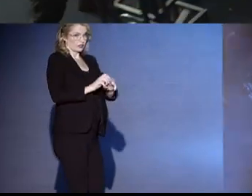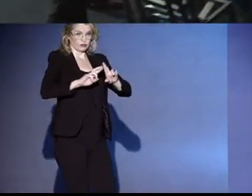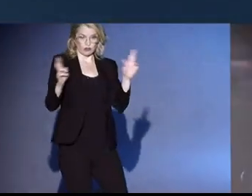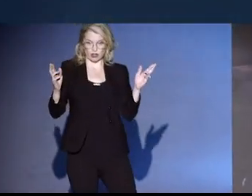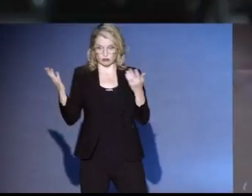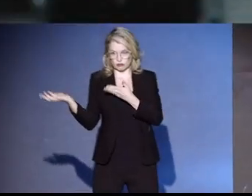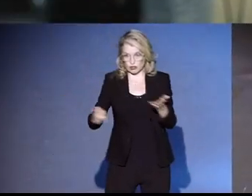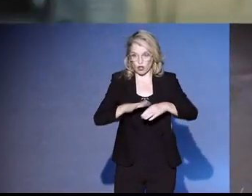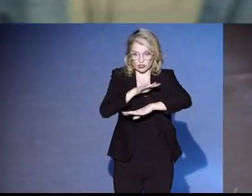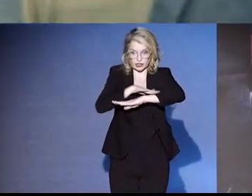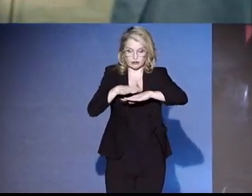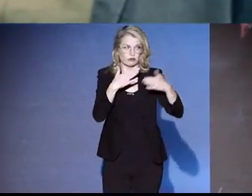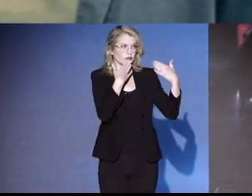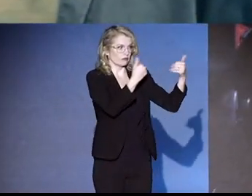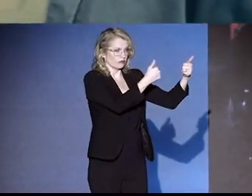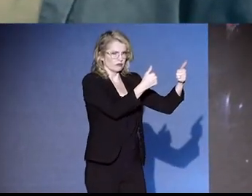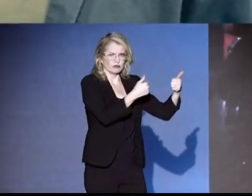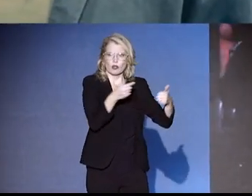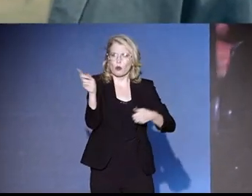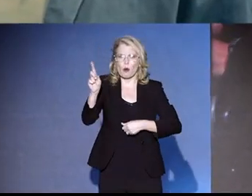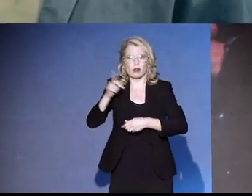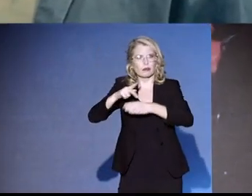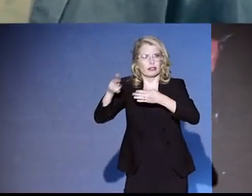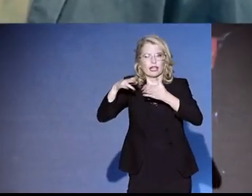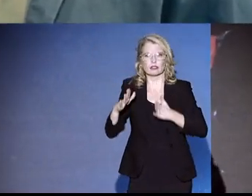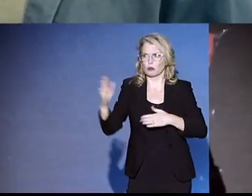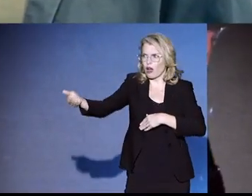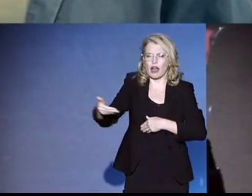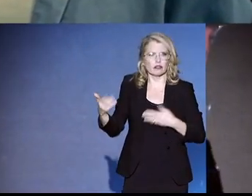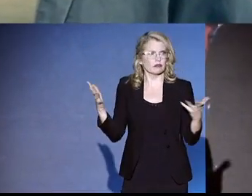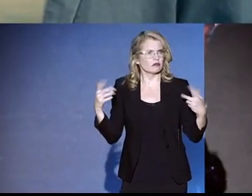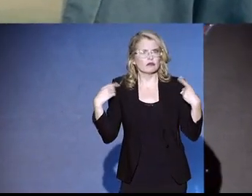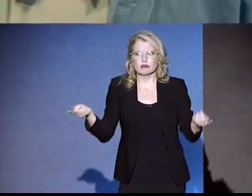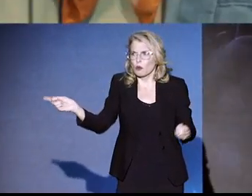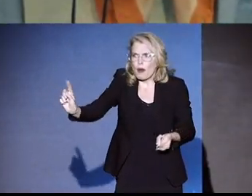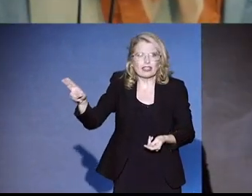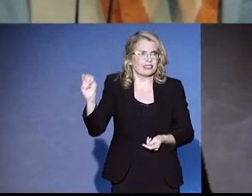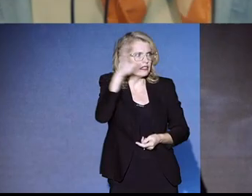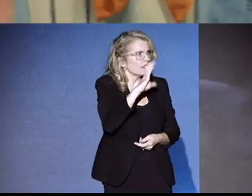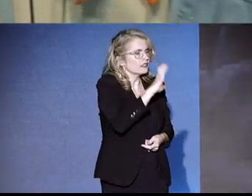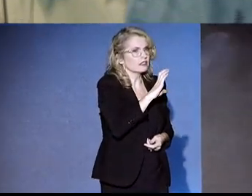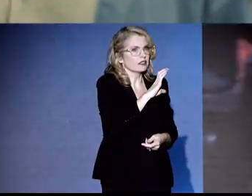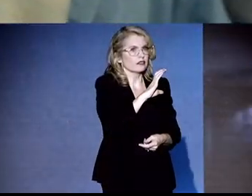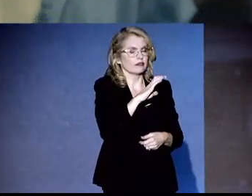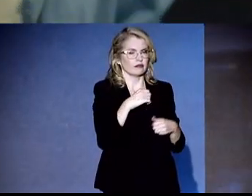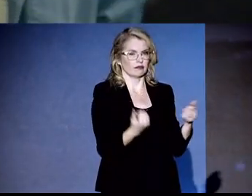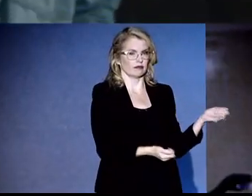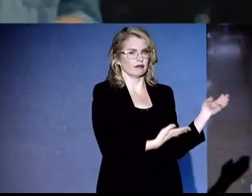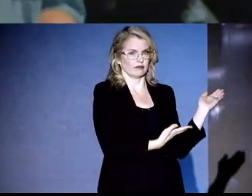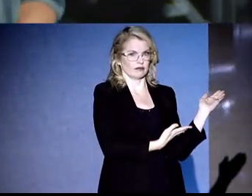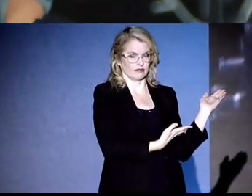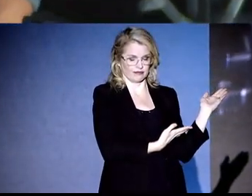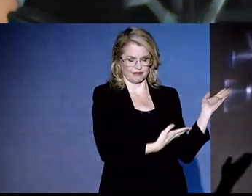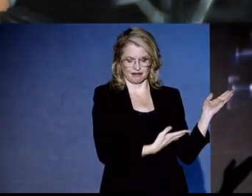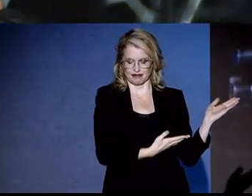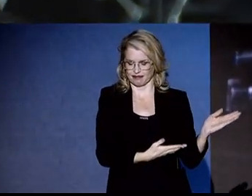product on the stage? Thank you. Where is the professional dancer we hired for this? Where is he?